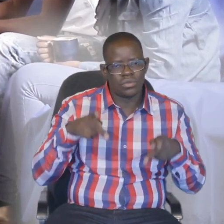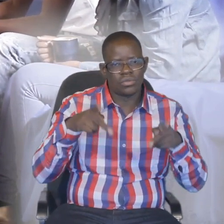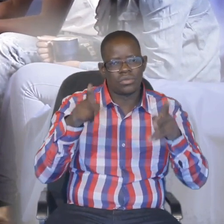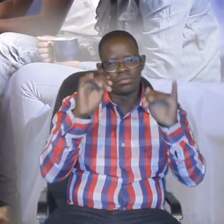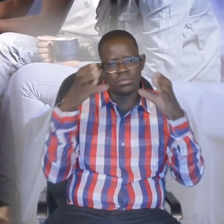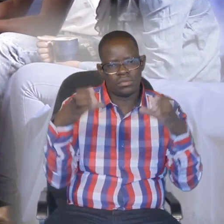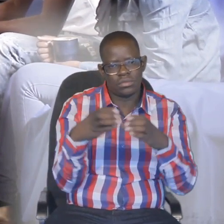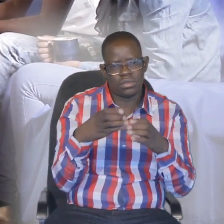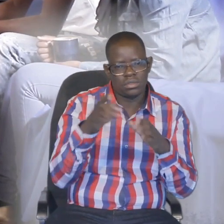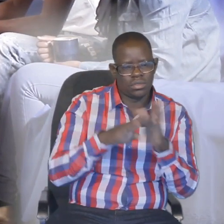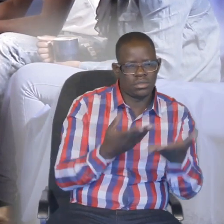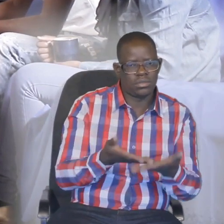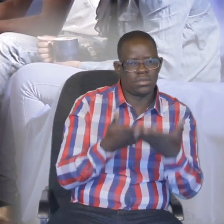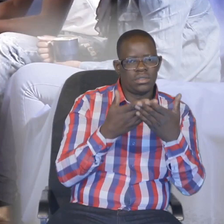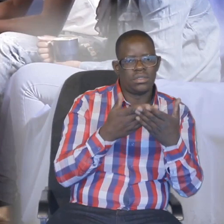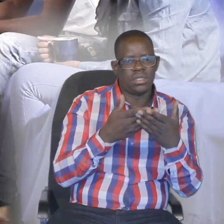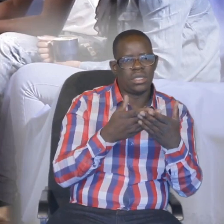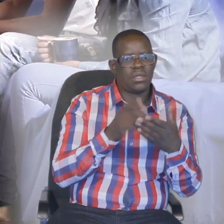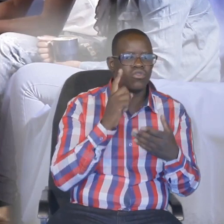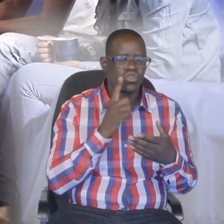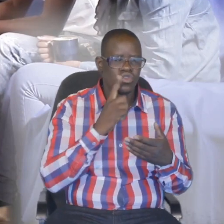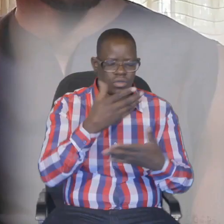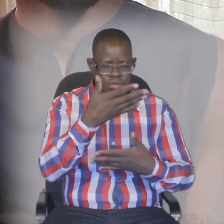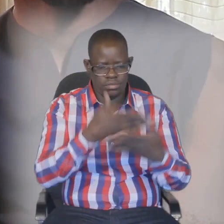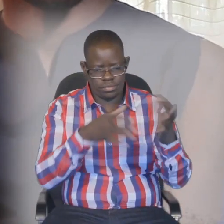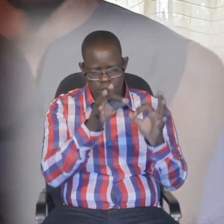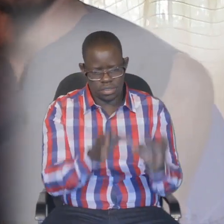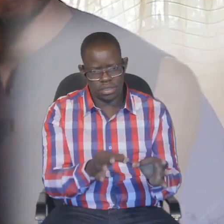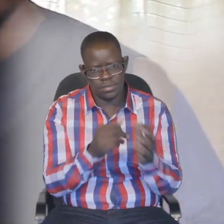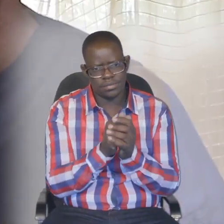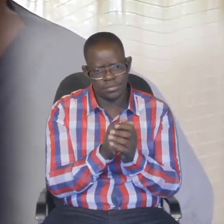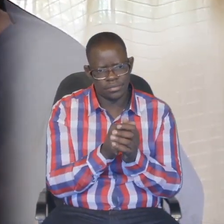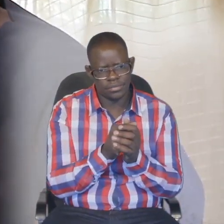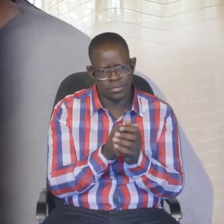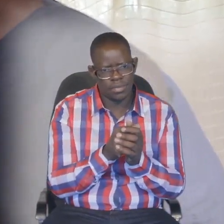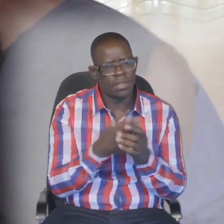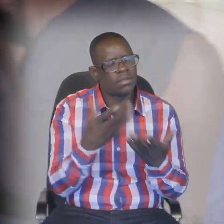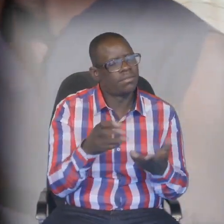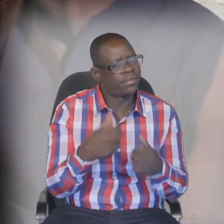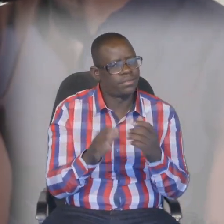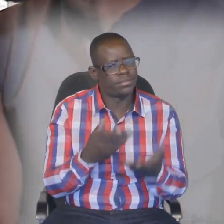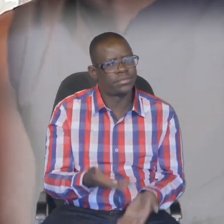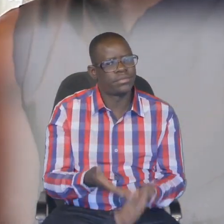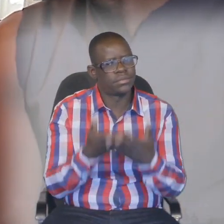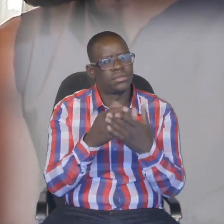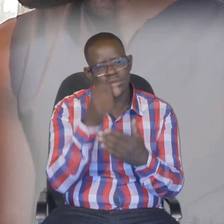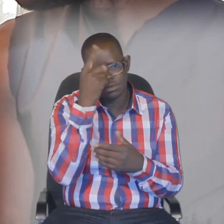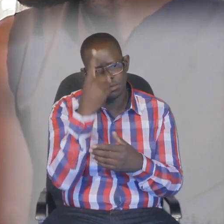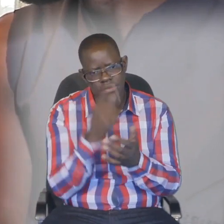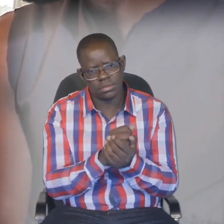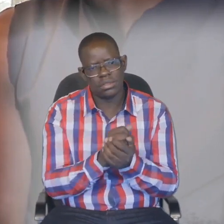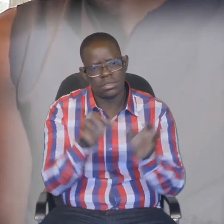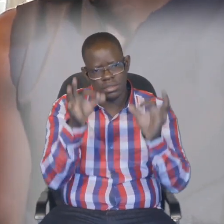And she wants us to help her out with her control account, guys. I'm serious. In this case, we can go help. This will better our understanding when it comes